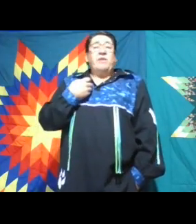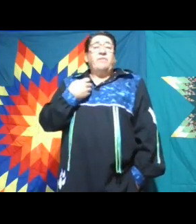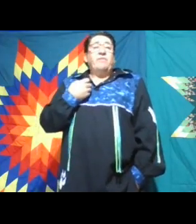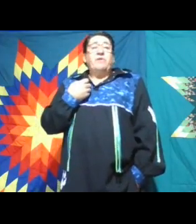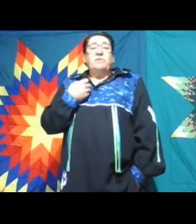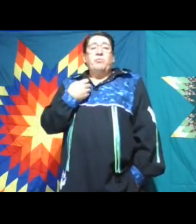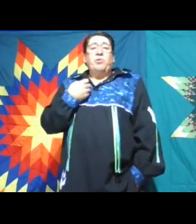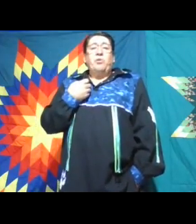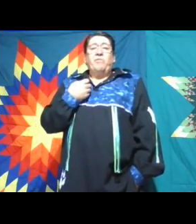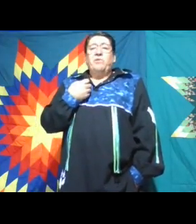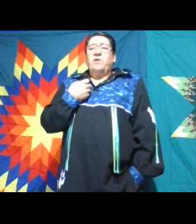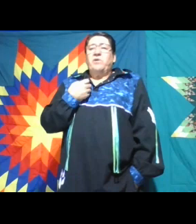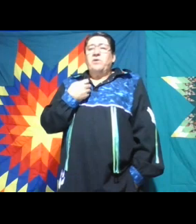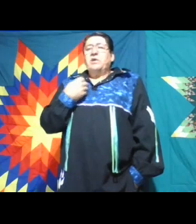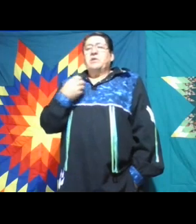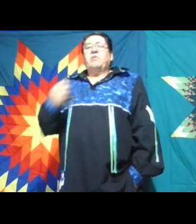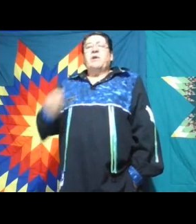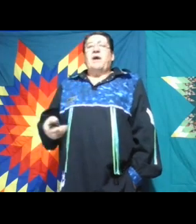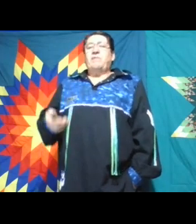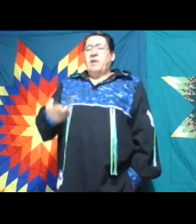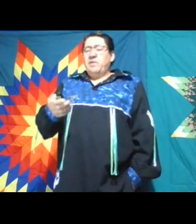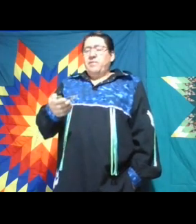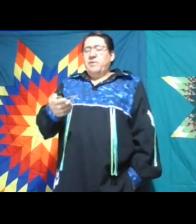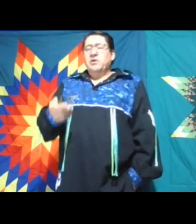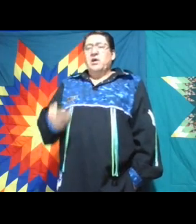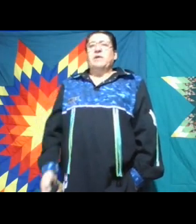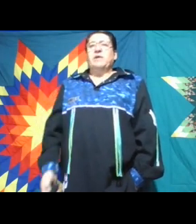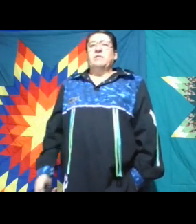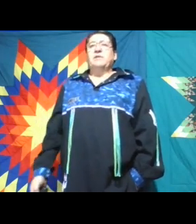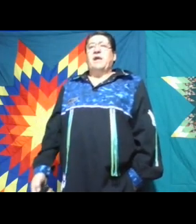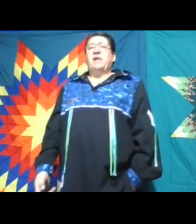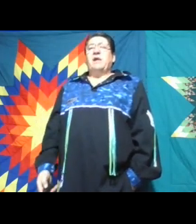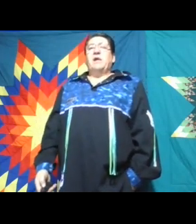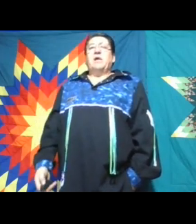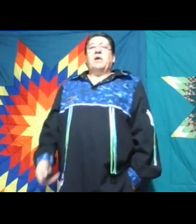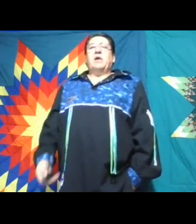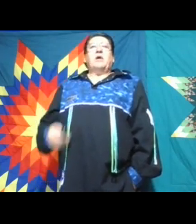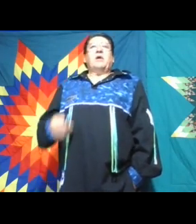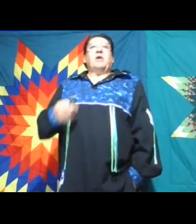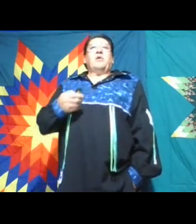Do we have a resume portfolio? Do we have an interview job skill set?